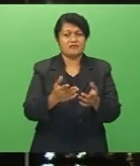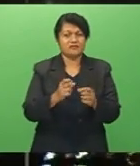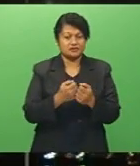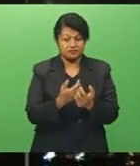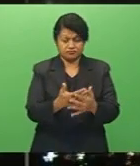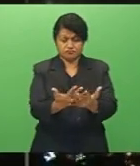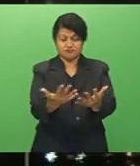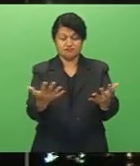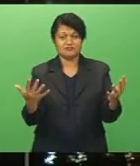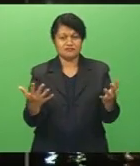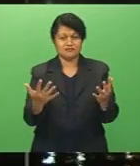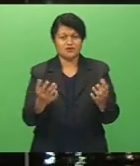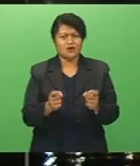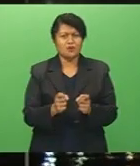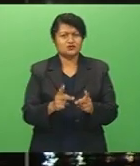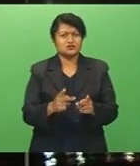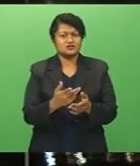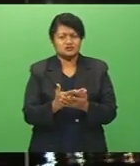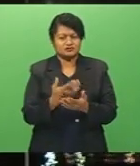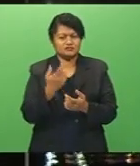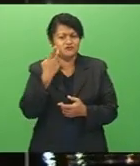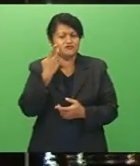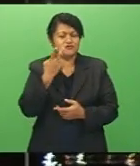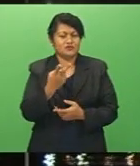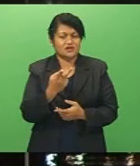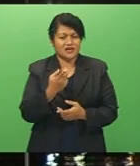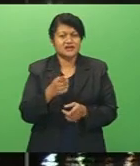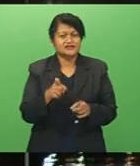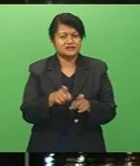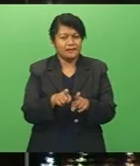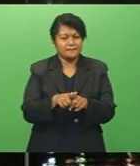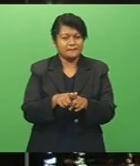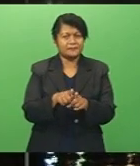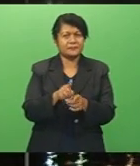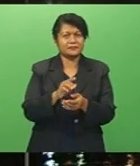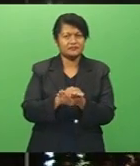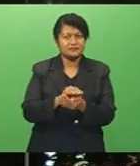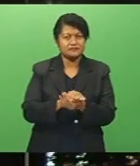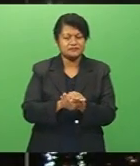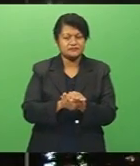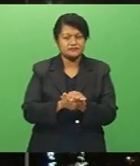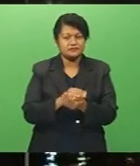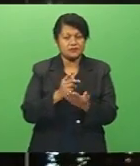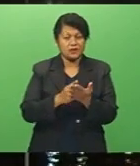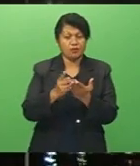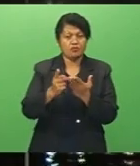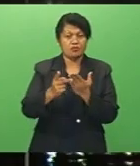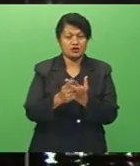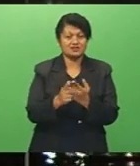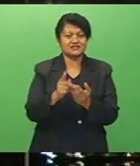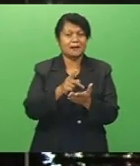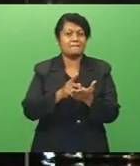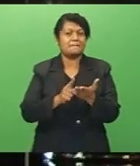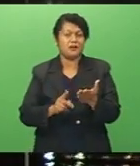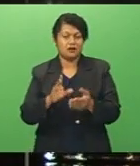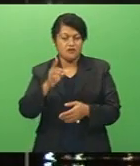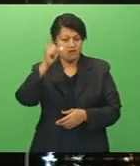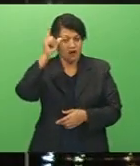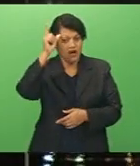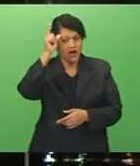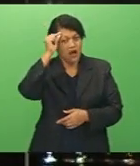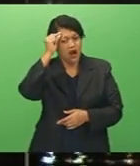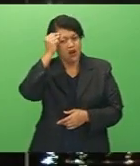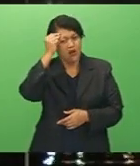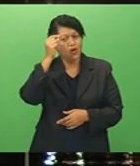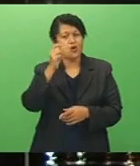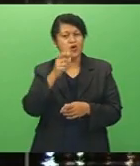of 7 inmates, including a carver. The exhibition, which is part of the Yellow Ribbon Project, was launched in Suva